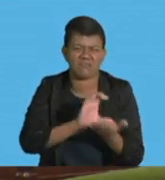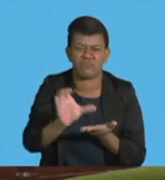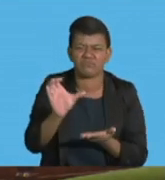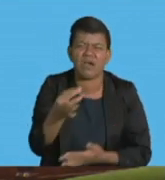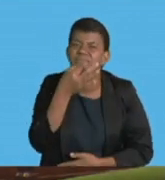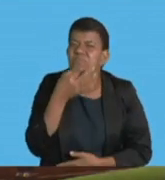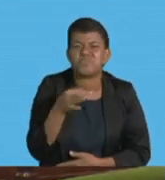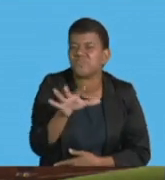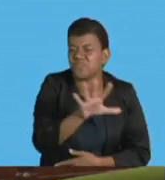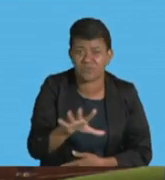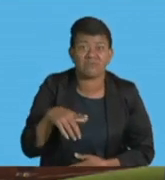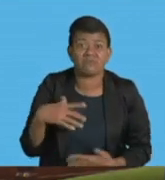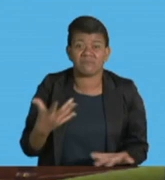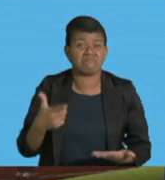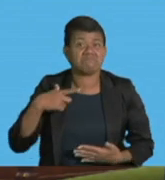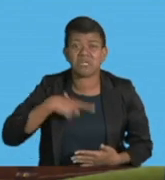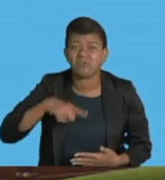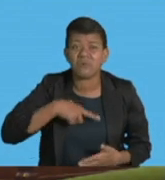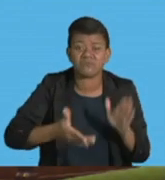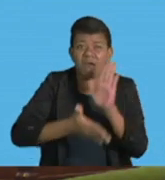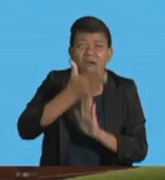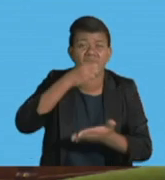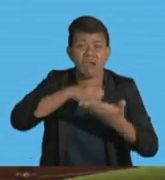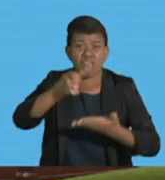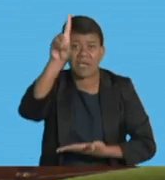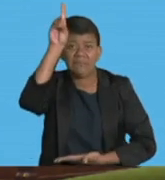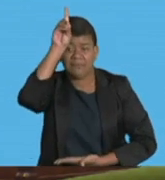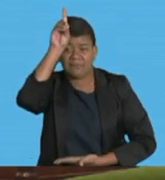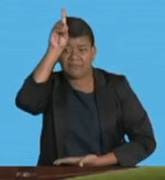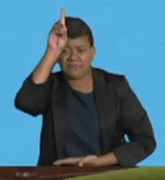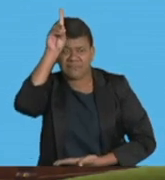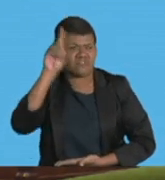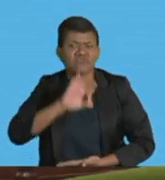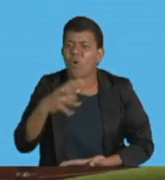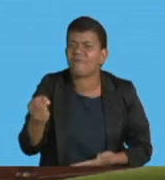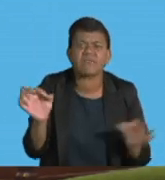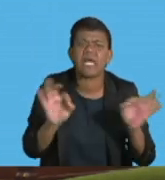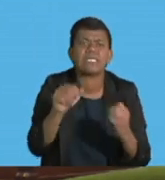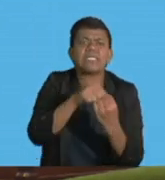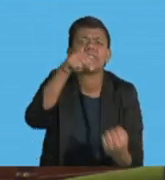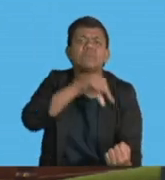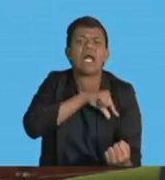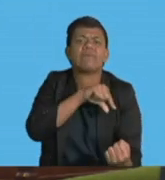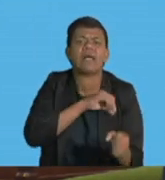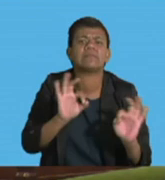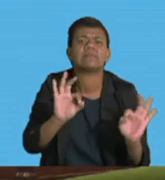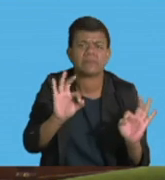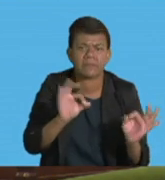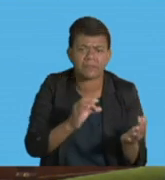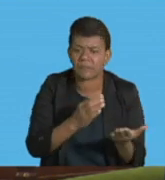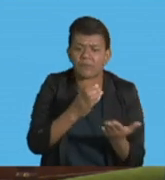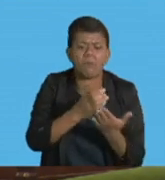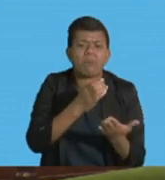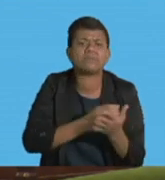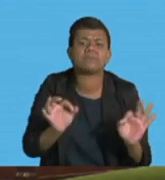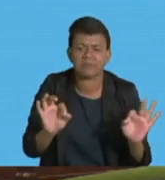part of our higher education institutions not providing qualifications in counselling. And we've also noted a lack of interest in our students